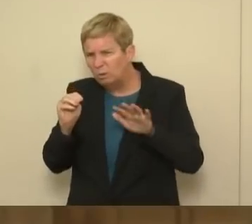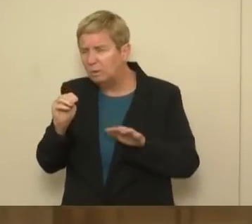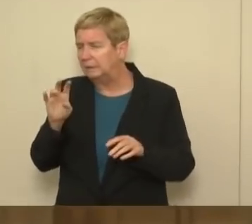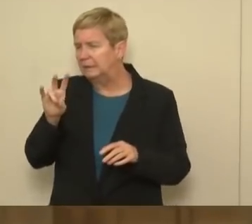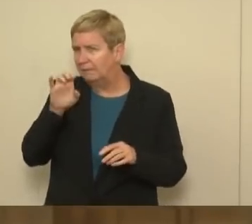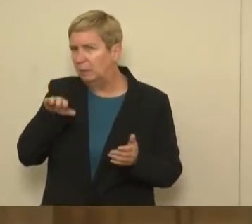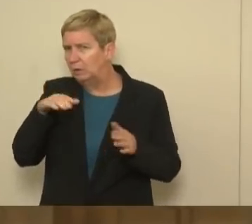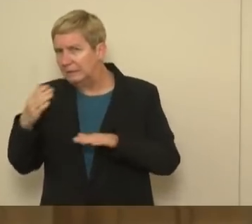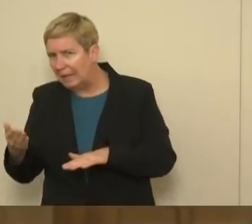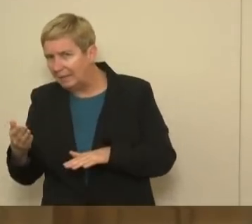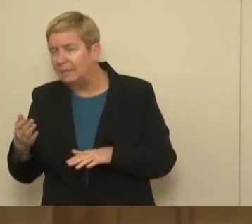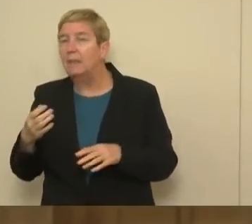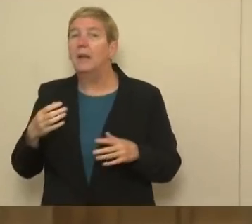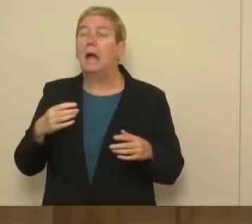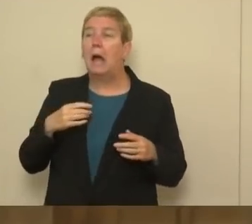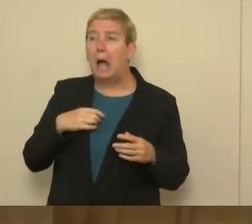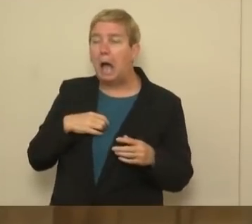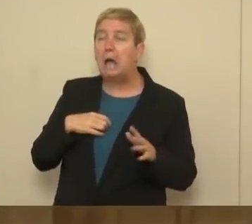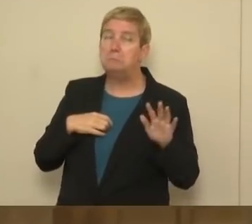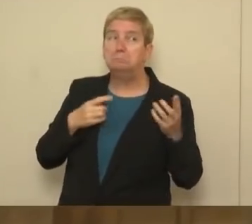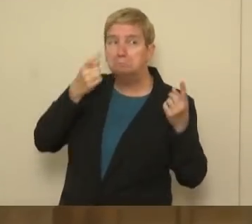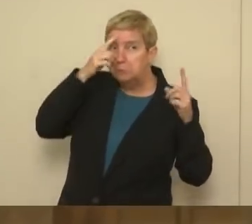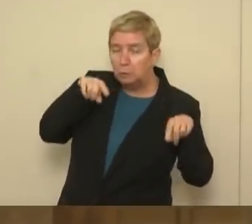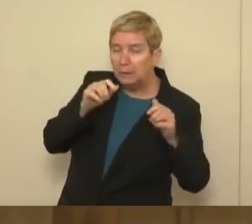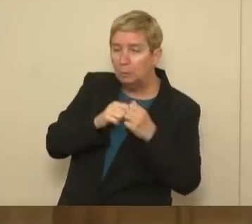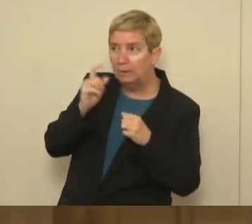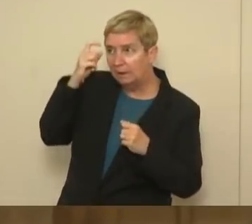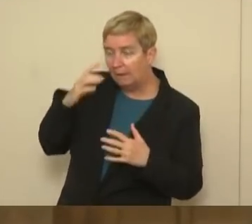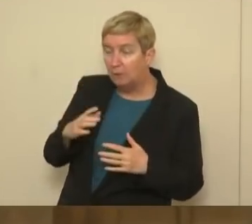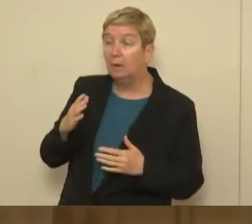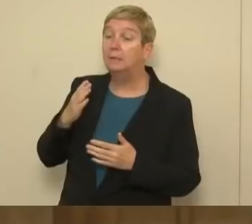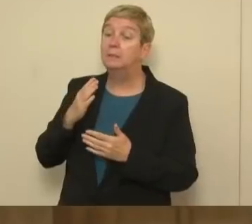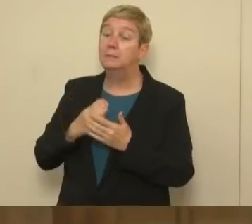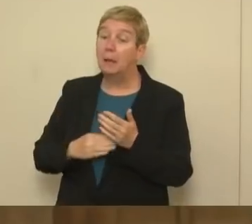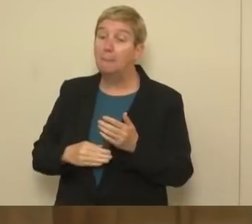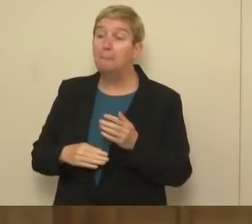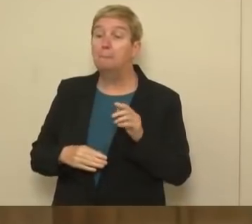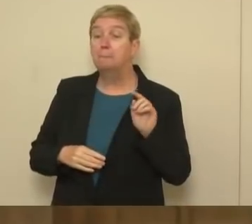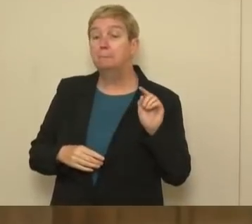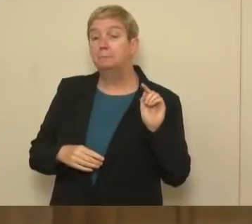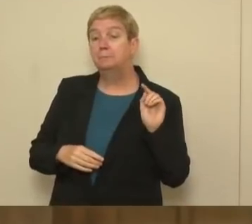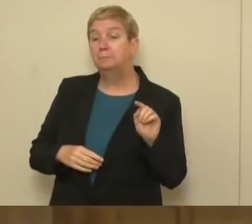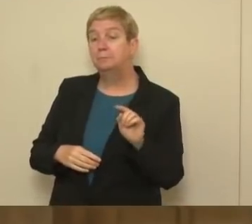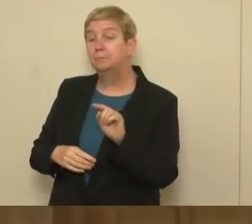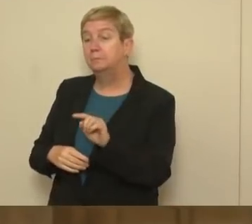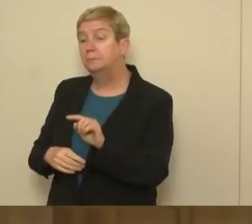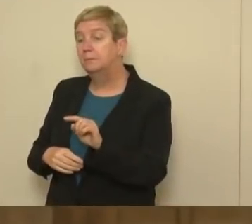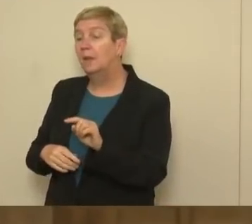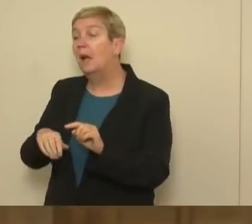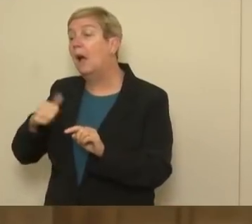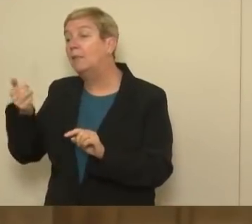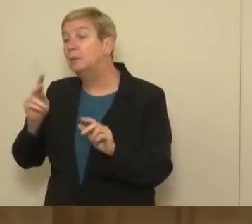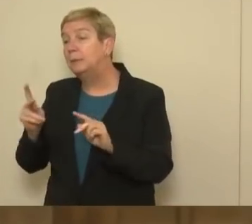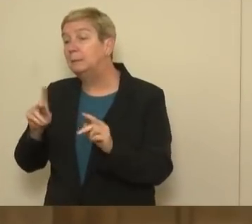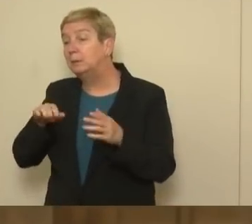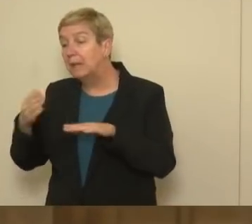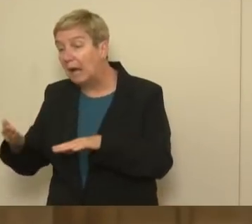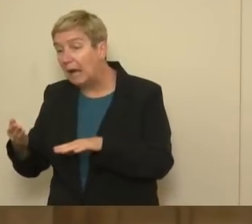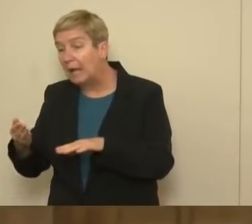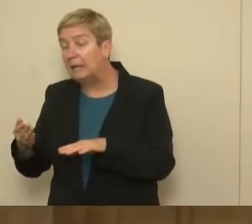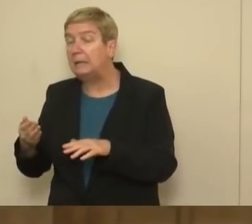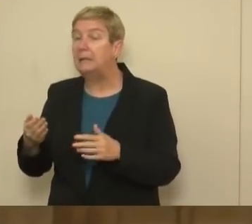COVID. I agree with the governor that there are probably some that may have been due to COVID that we don't know about. In